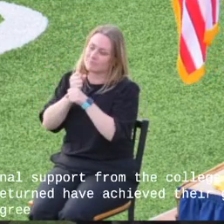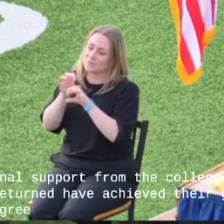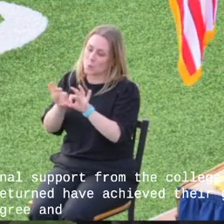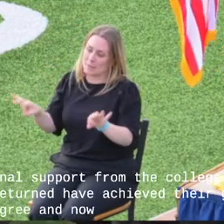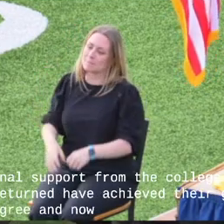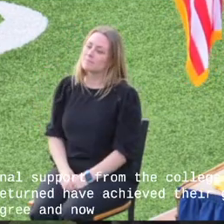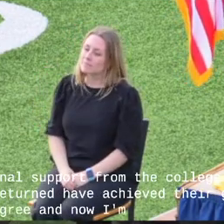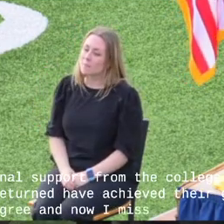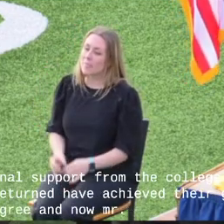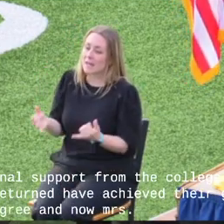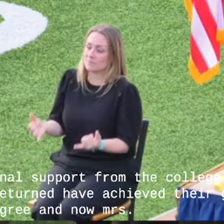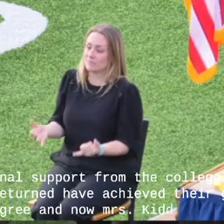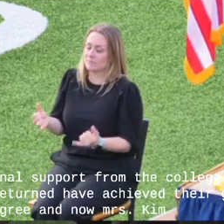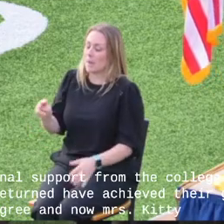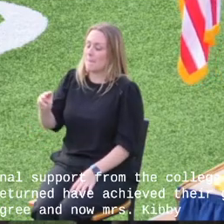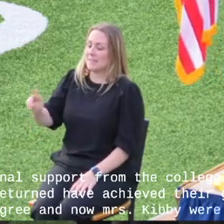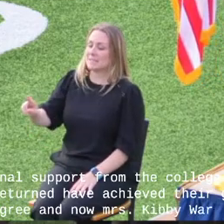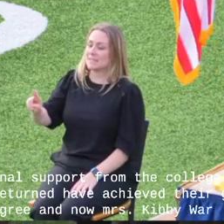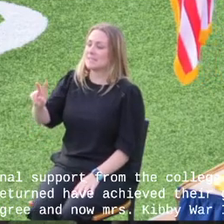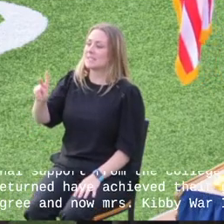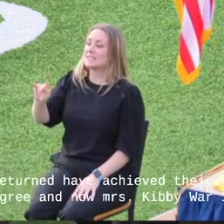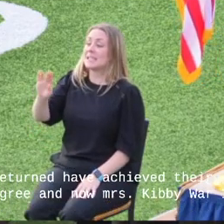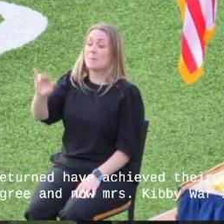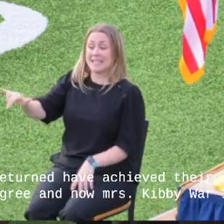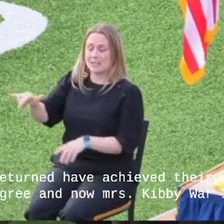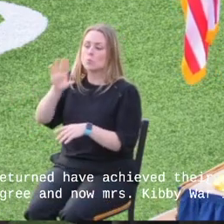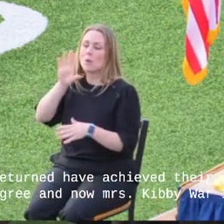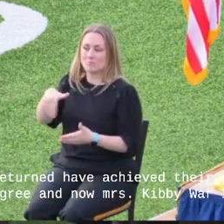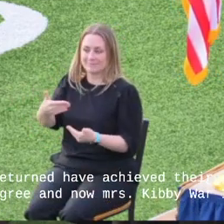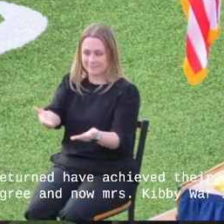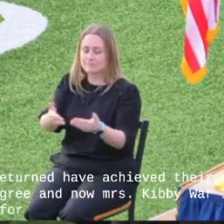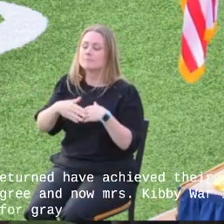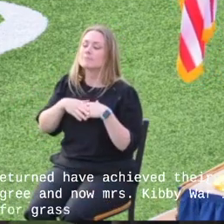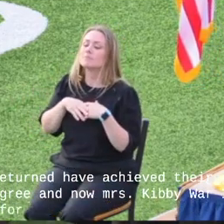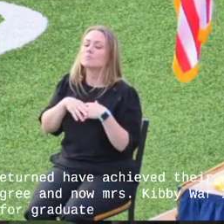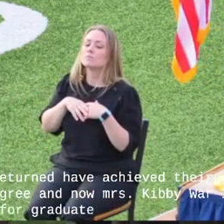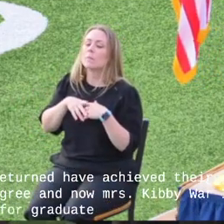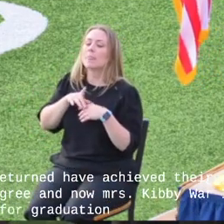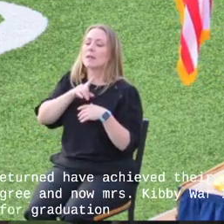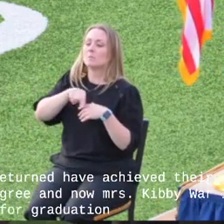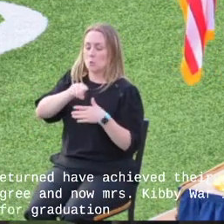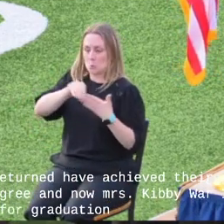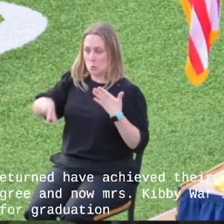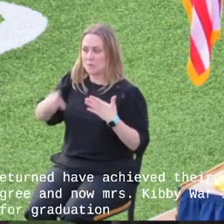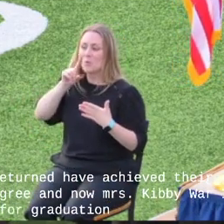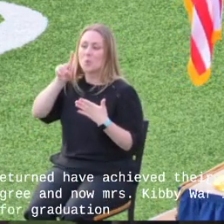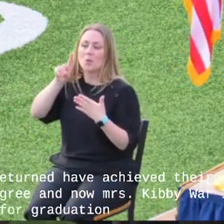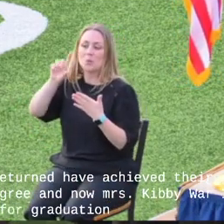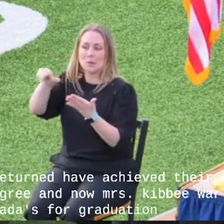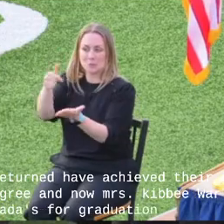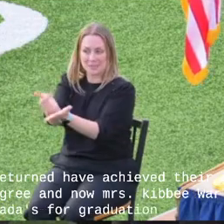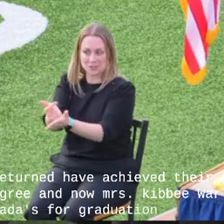And now Mrs. Kibbe will recommend the candidates for graduation.